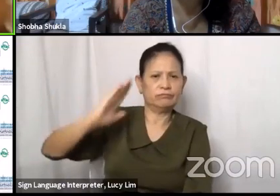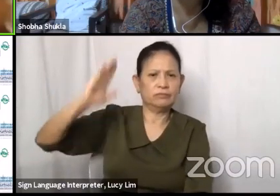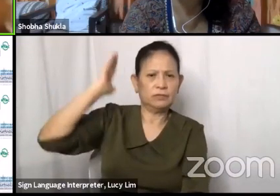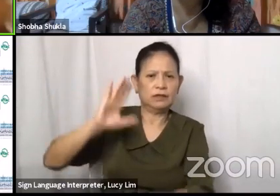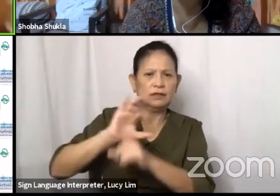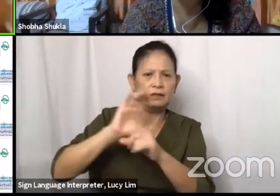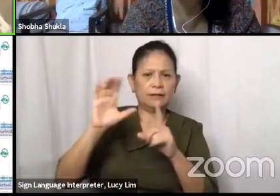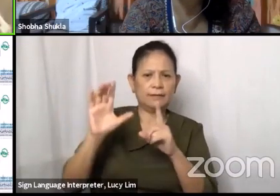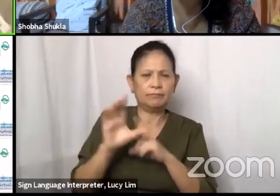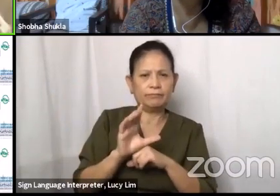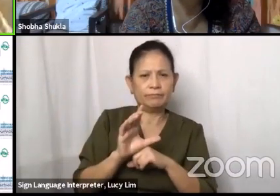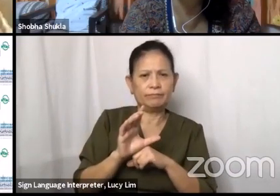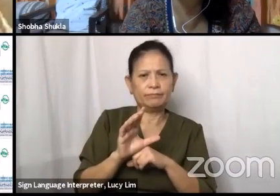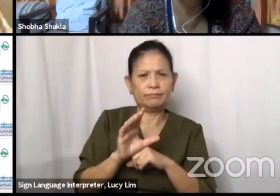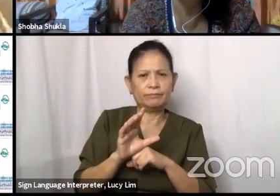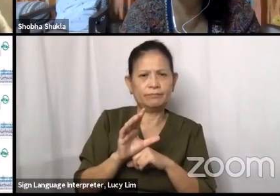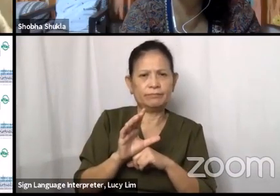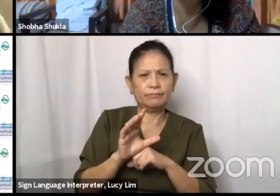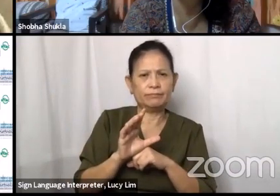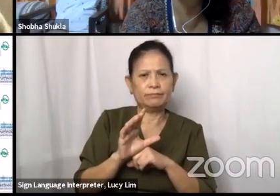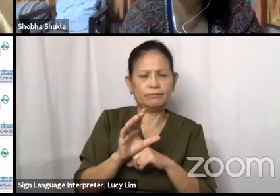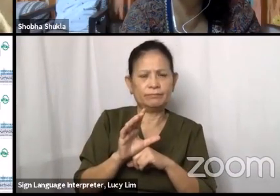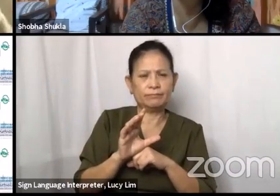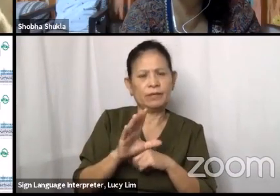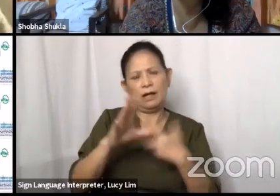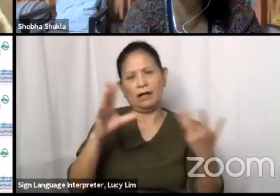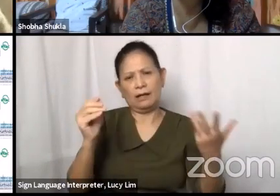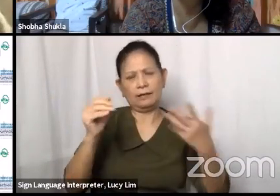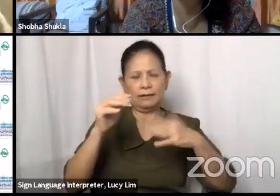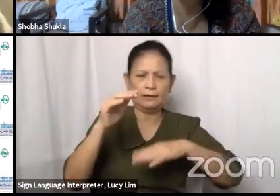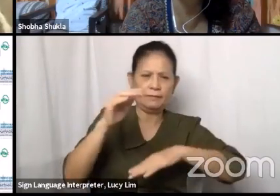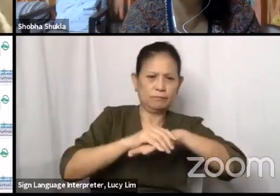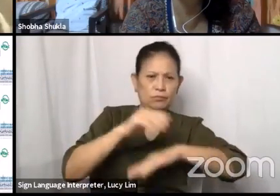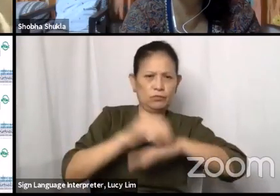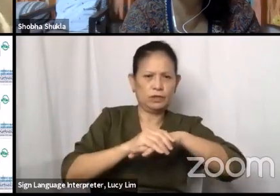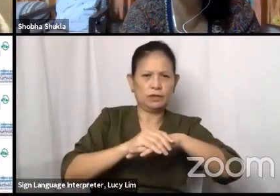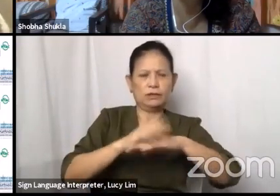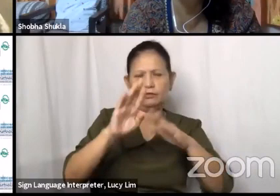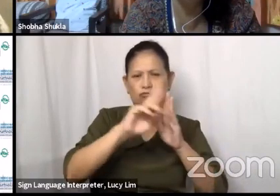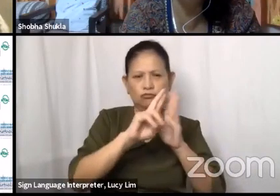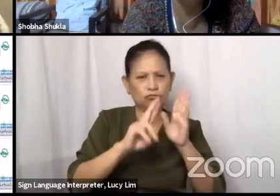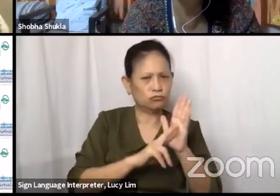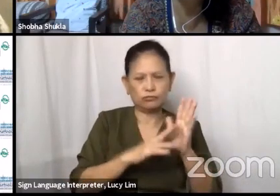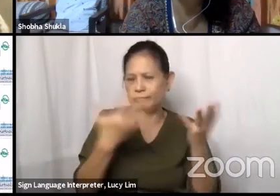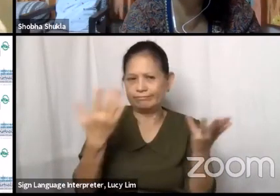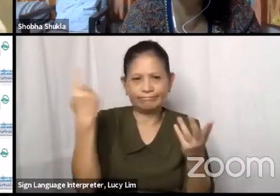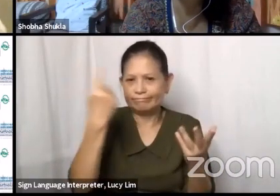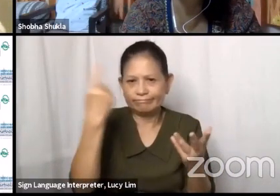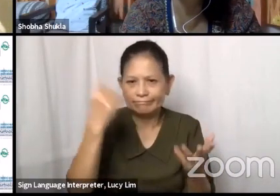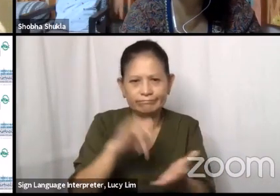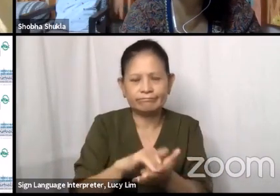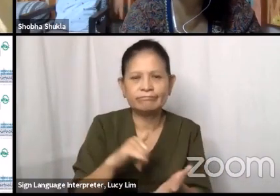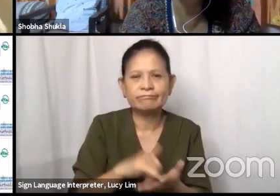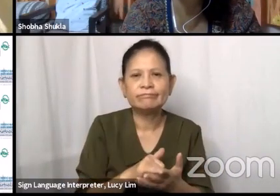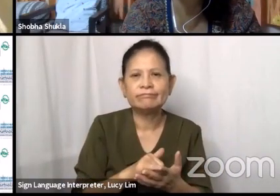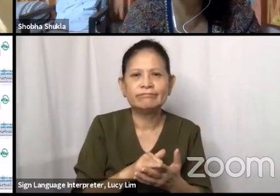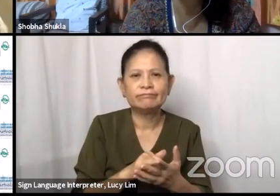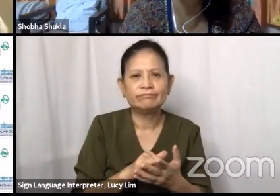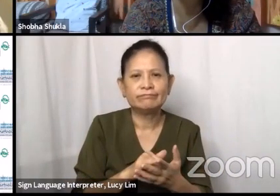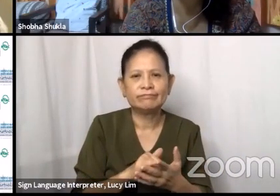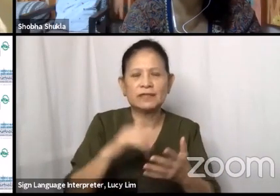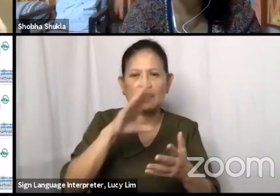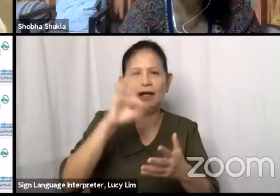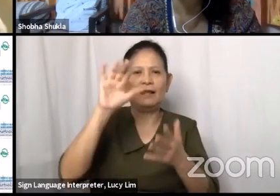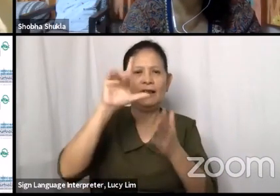Later it, during the British rule or something like that, the status changed to